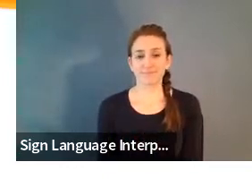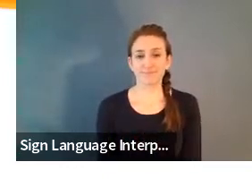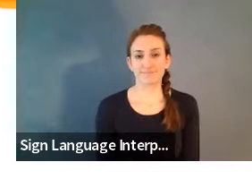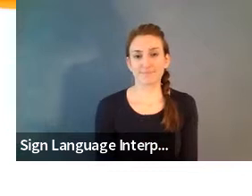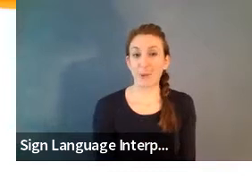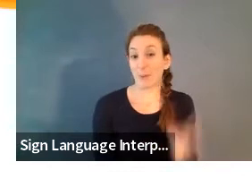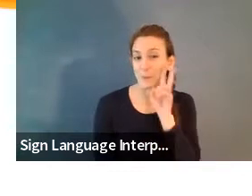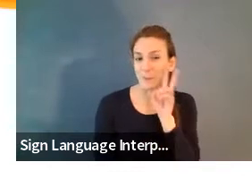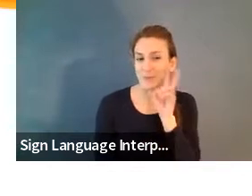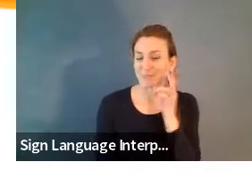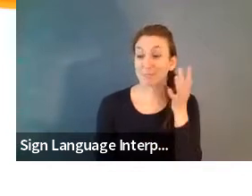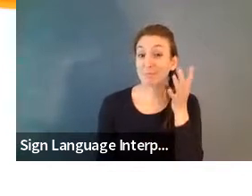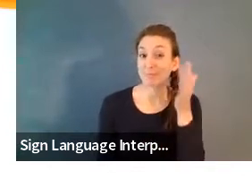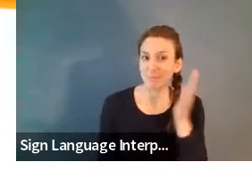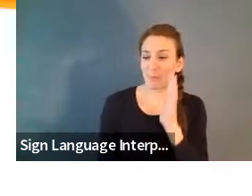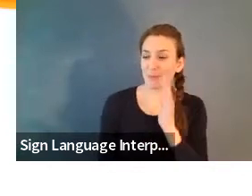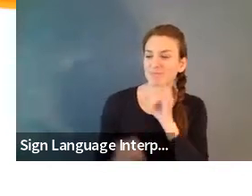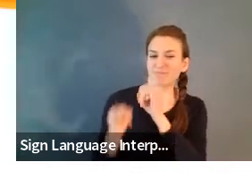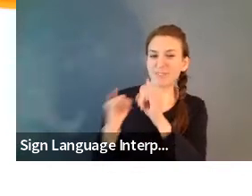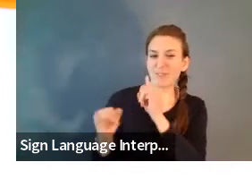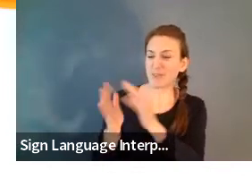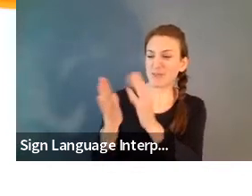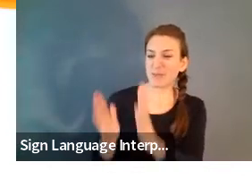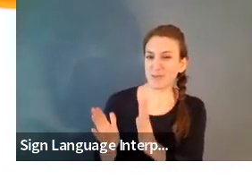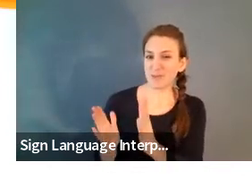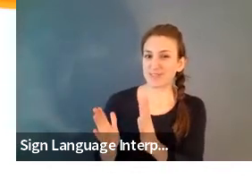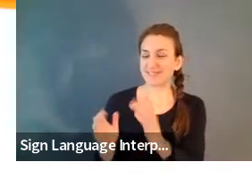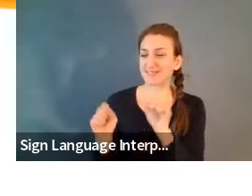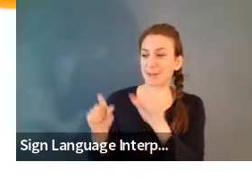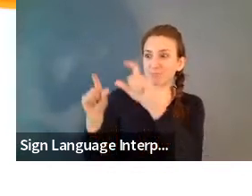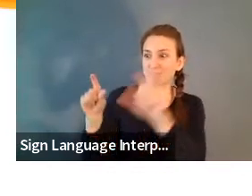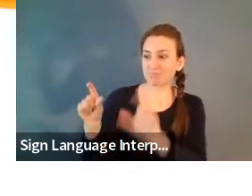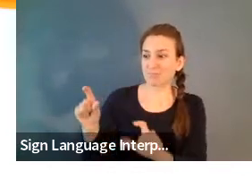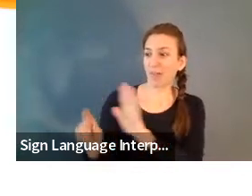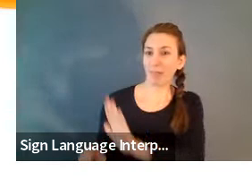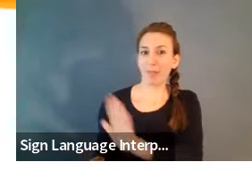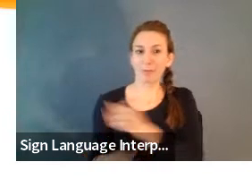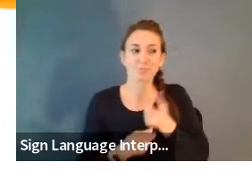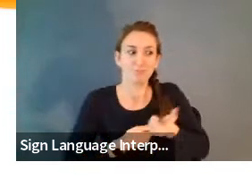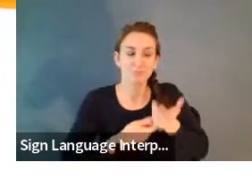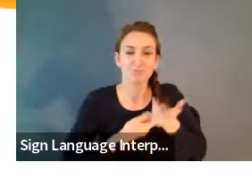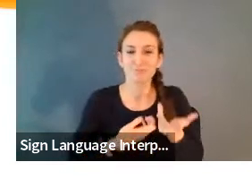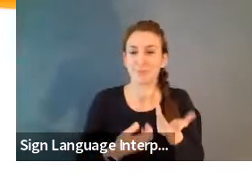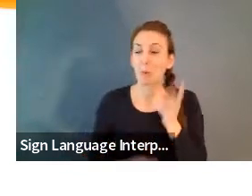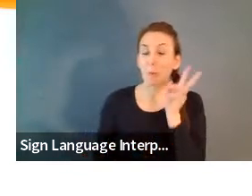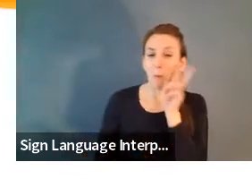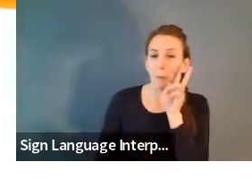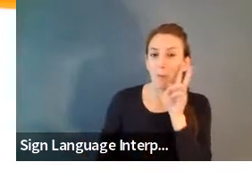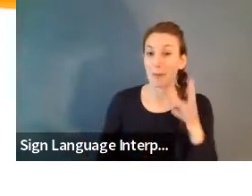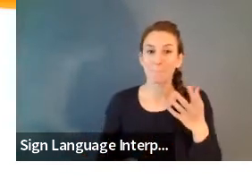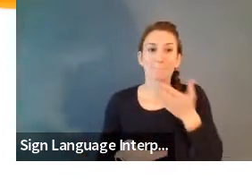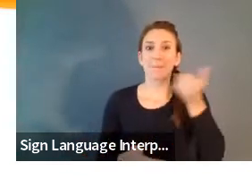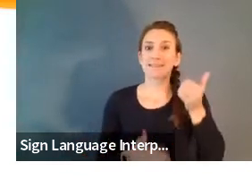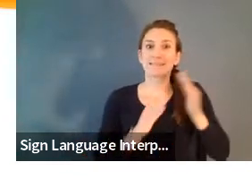say later in the panel, which is the best part of our presentation. So hang in there if you're sick of listening to me talk about this.